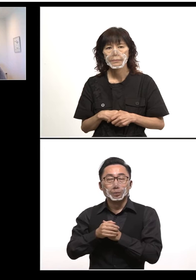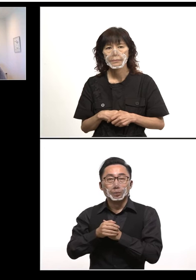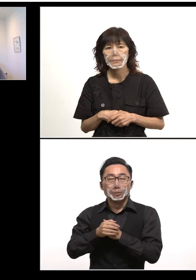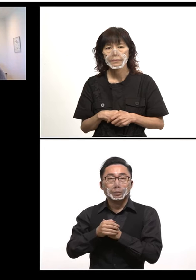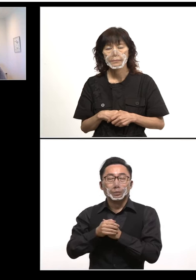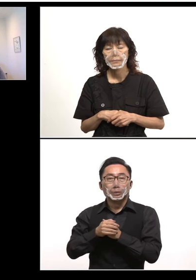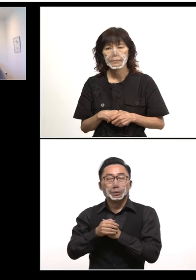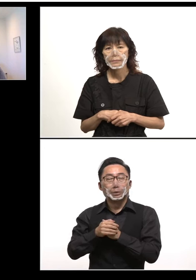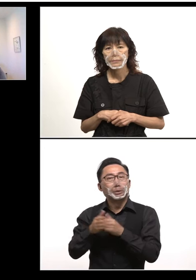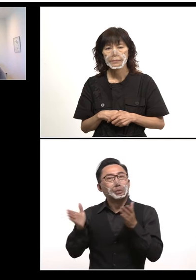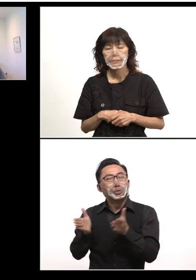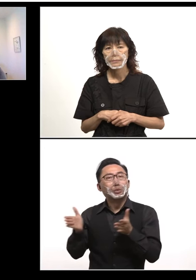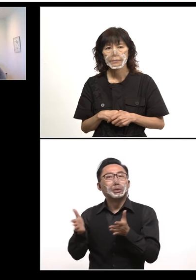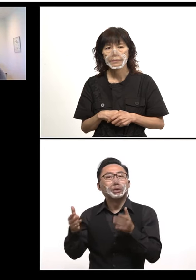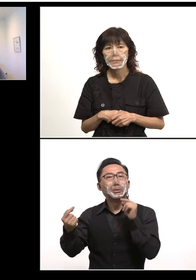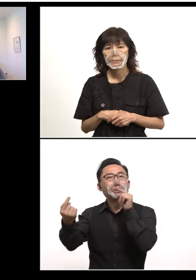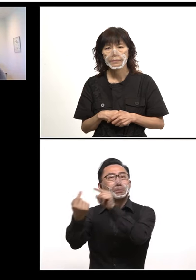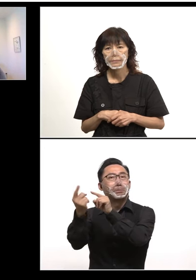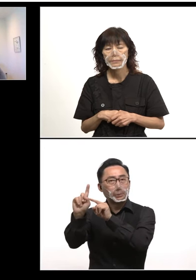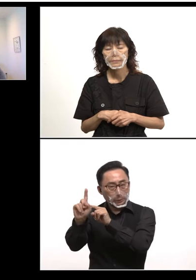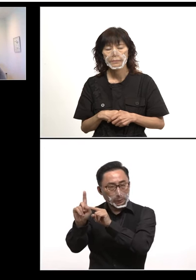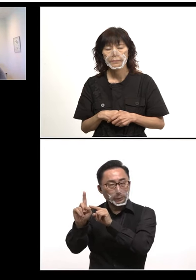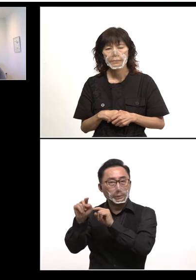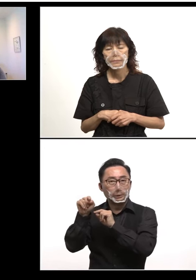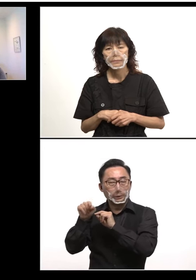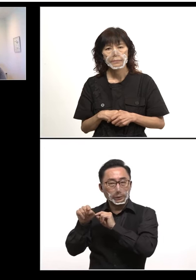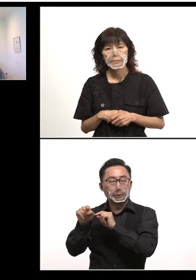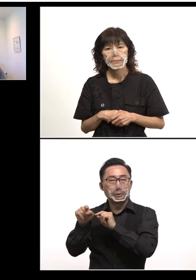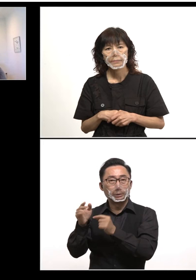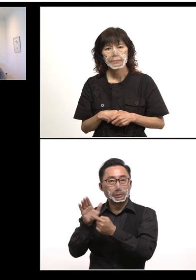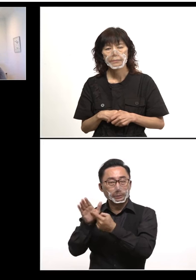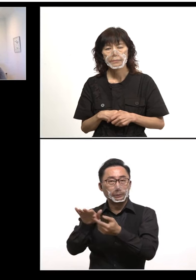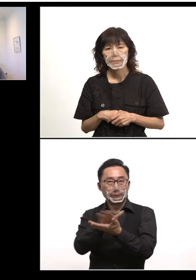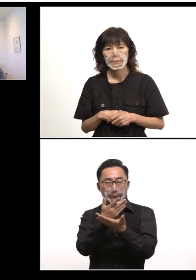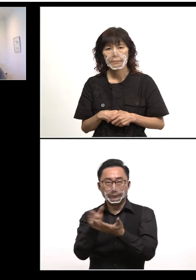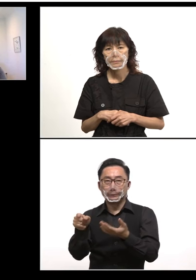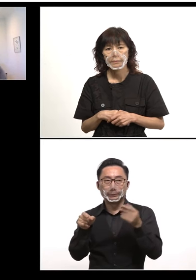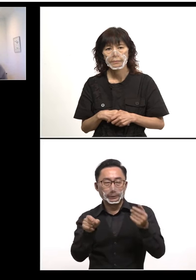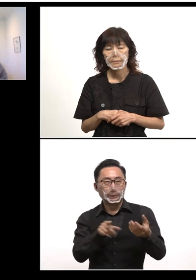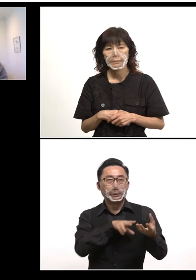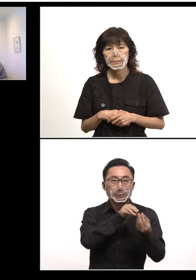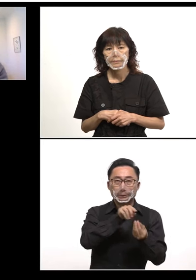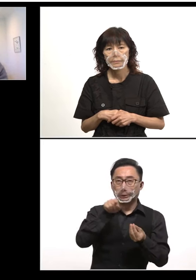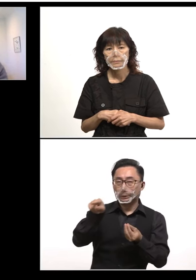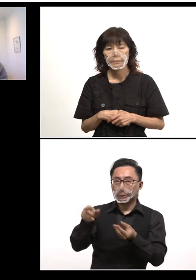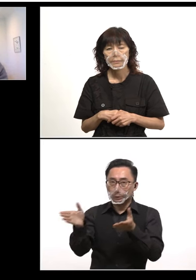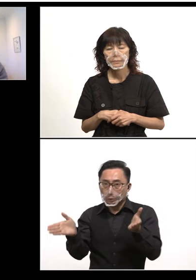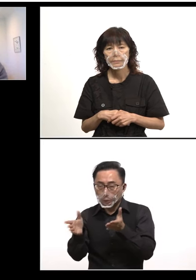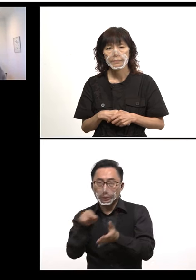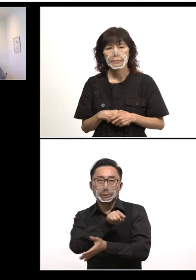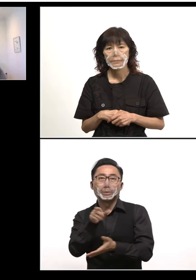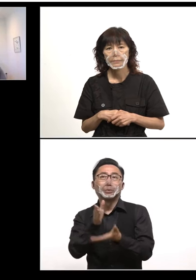it's really, really key to differentiate between those two. That's not to say that community events can't be about ability, but that's tend to